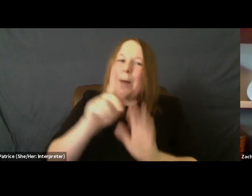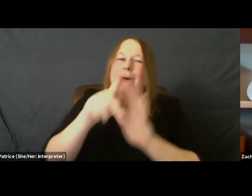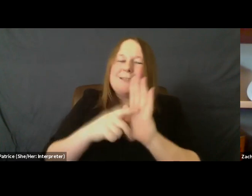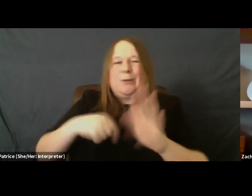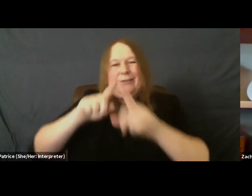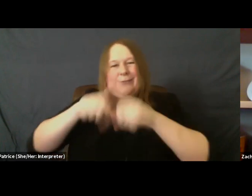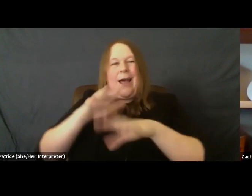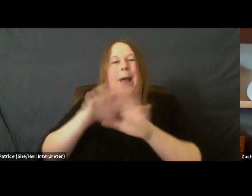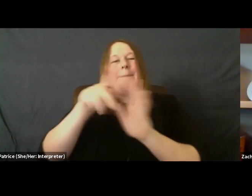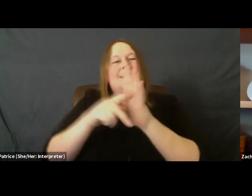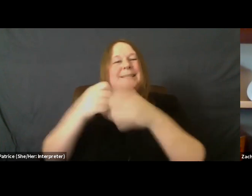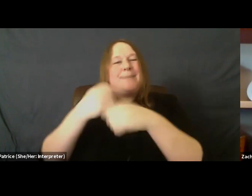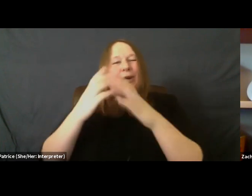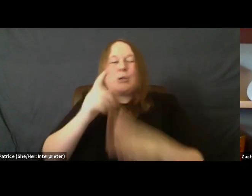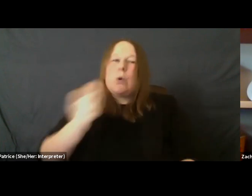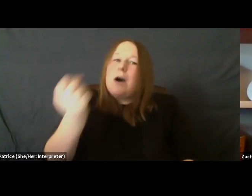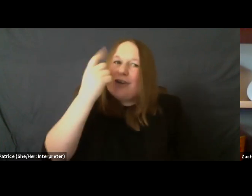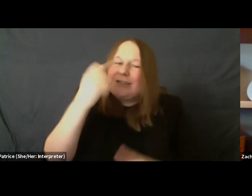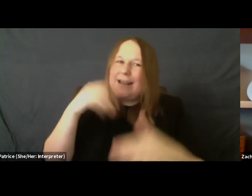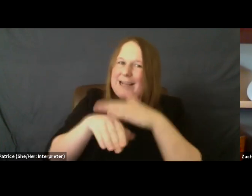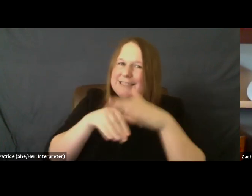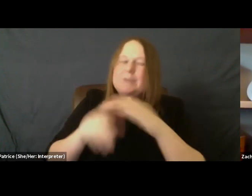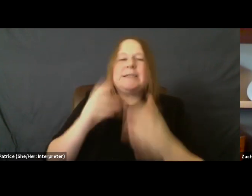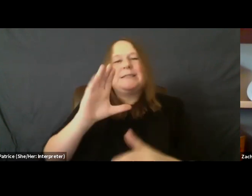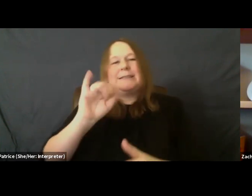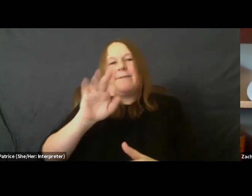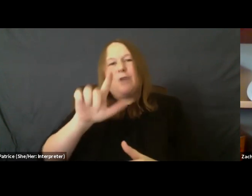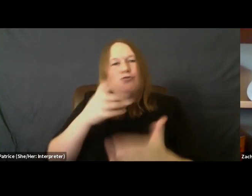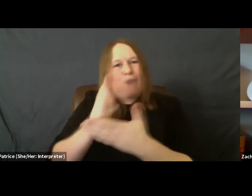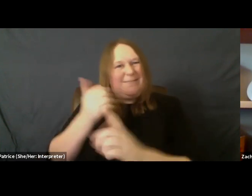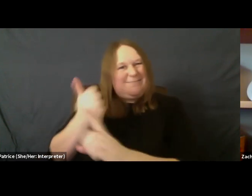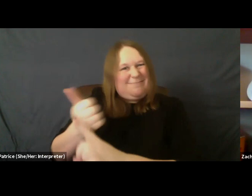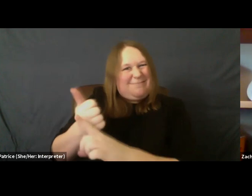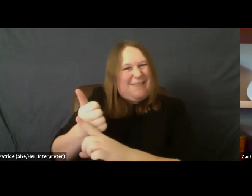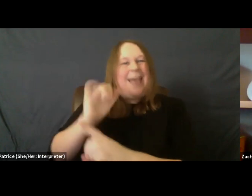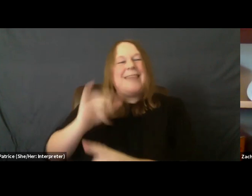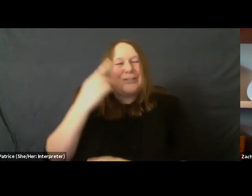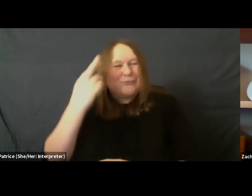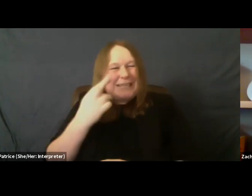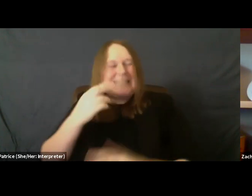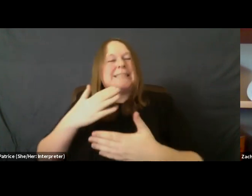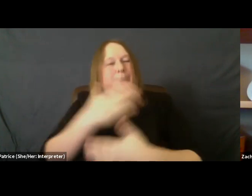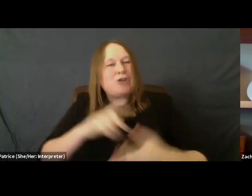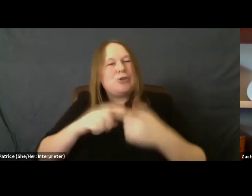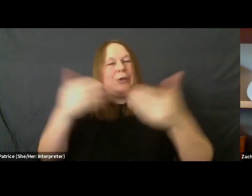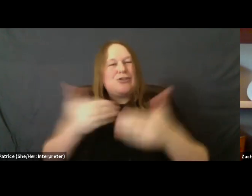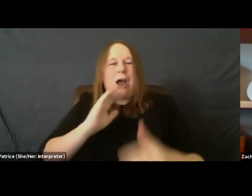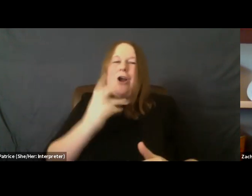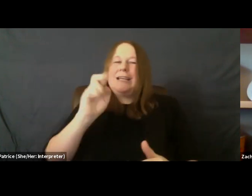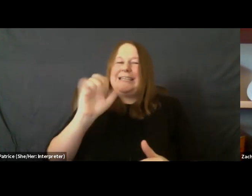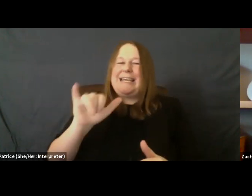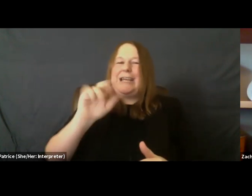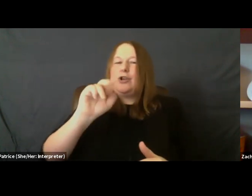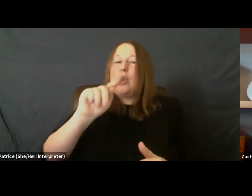on policymakers who understand that accessibility is a civil right. And that's why it's such a pleasure to introduce our keynote